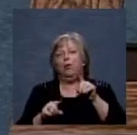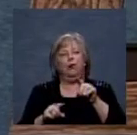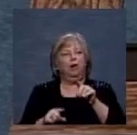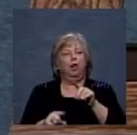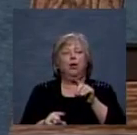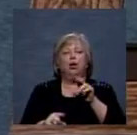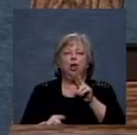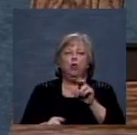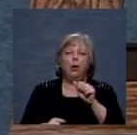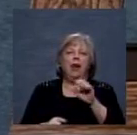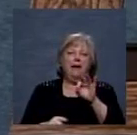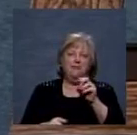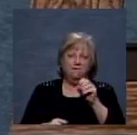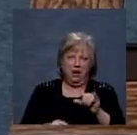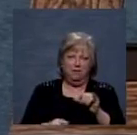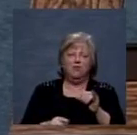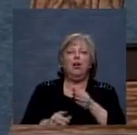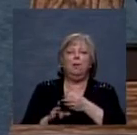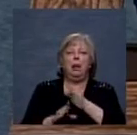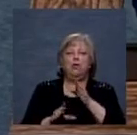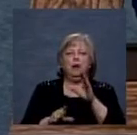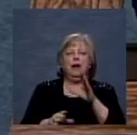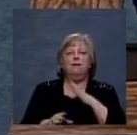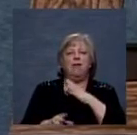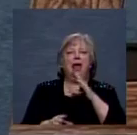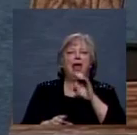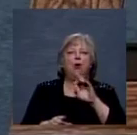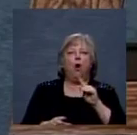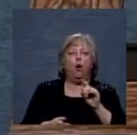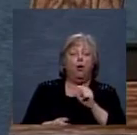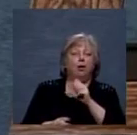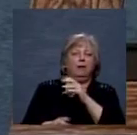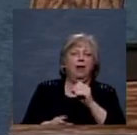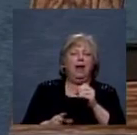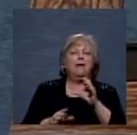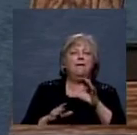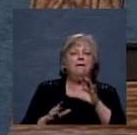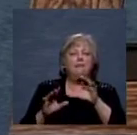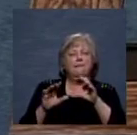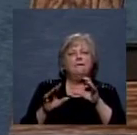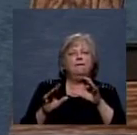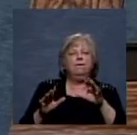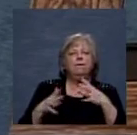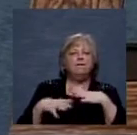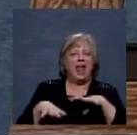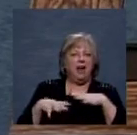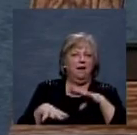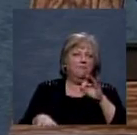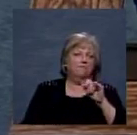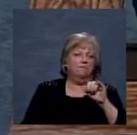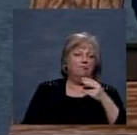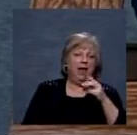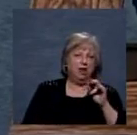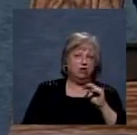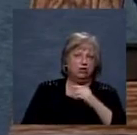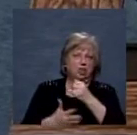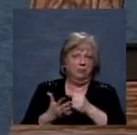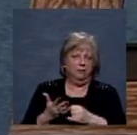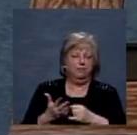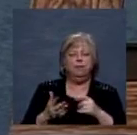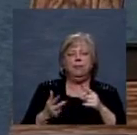Arkansas at Fayetteville, majoring in fine arts and fashion. Next, we have Kyra Rattler. She is a student